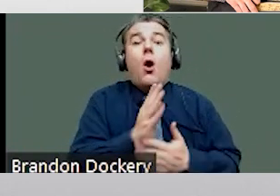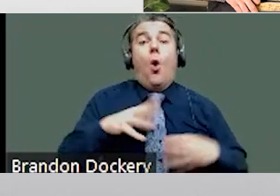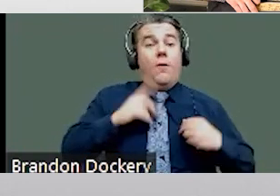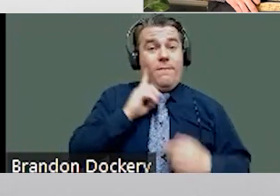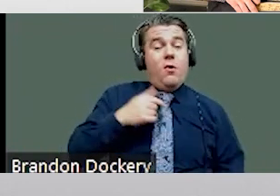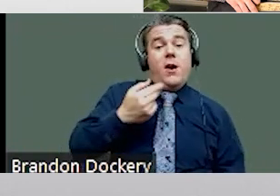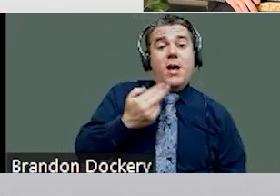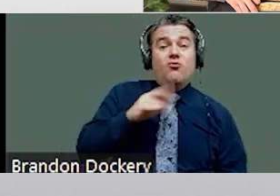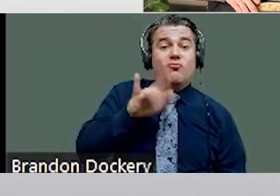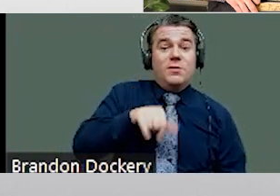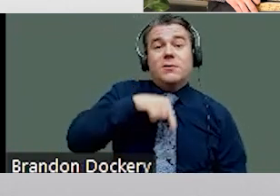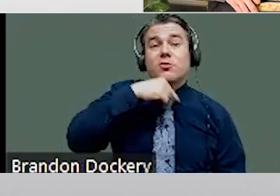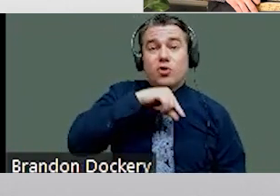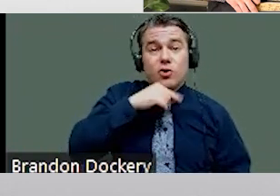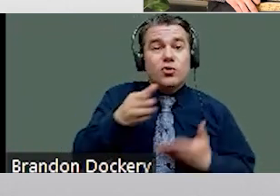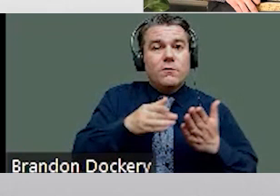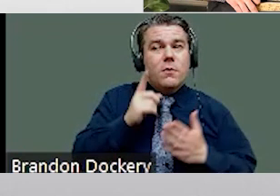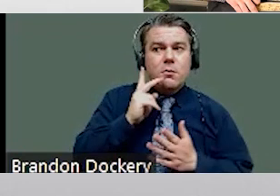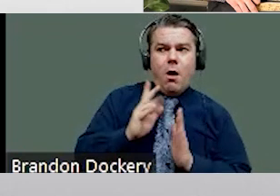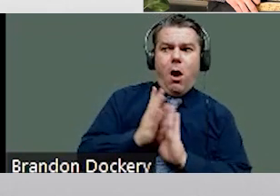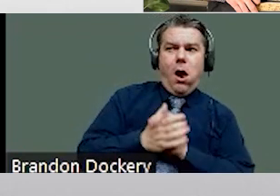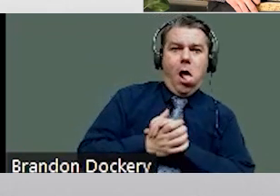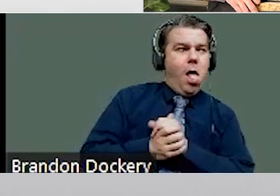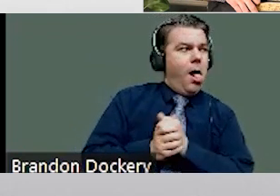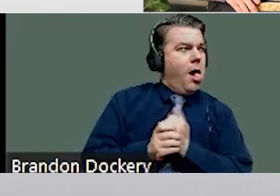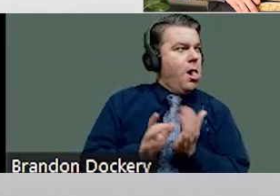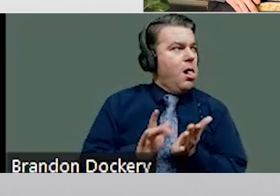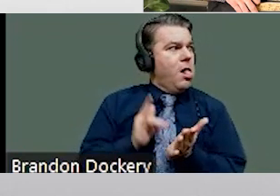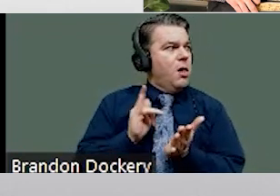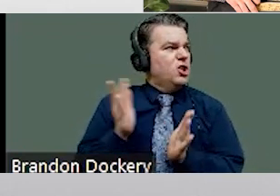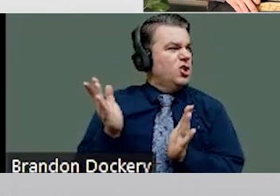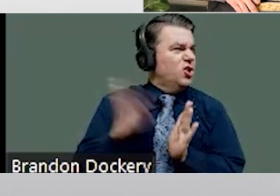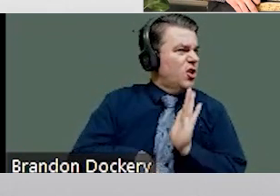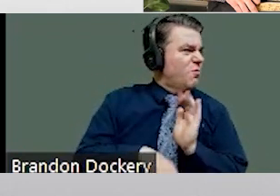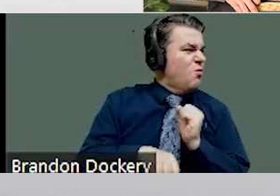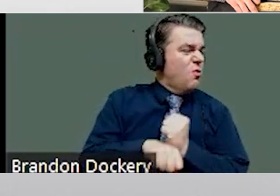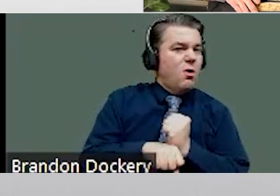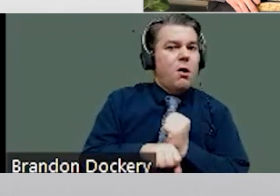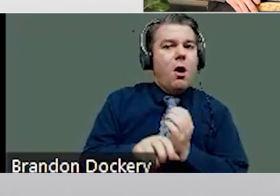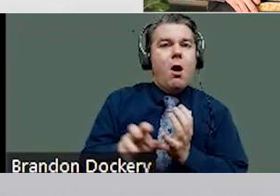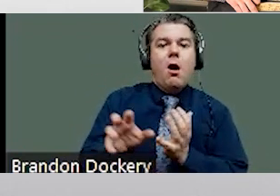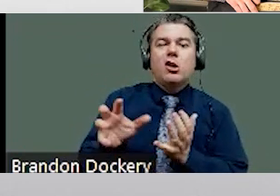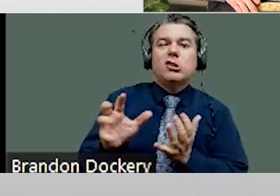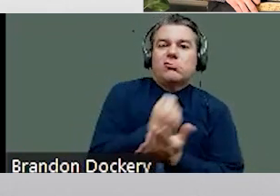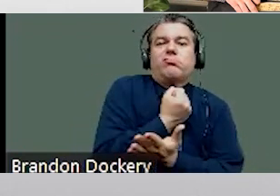owners of Henry's Turkey Service saw an opening for very, very cheap labor, and they